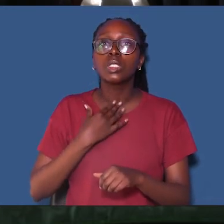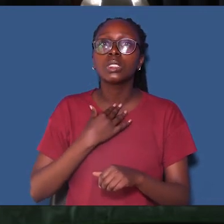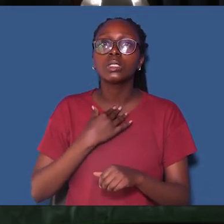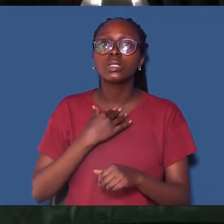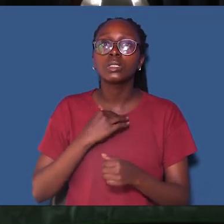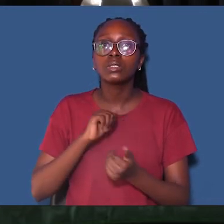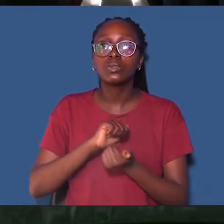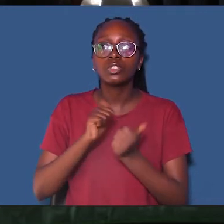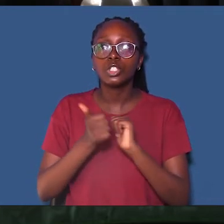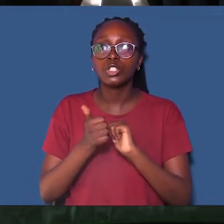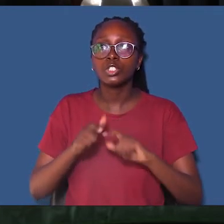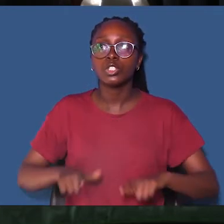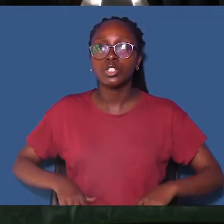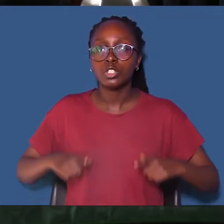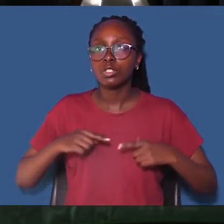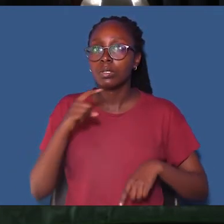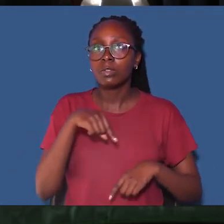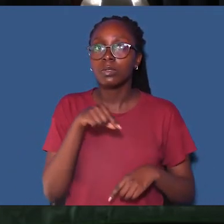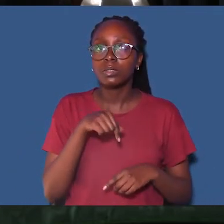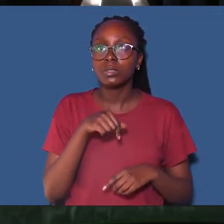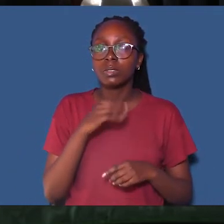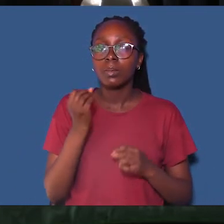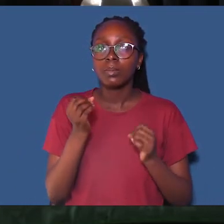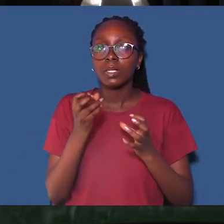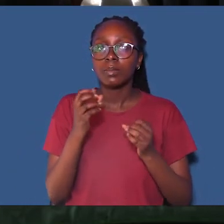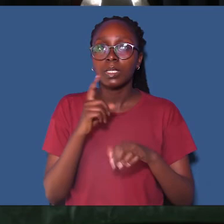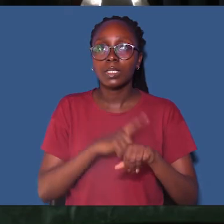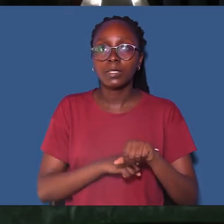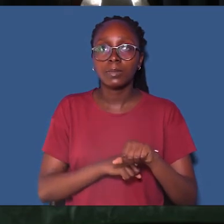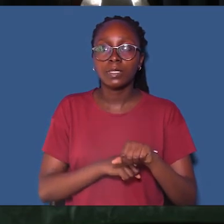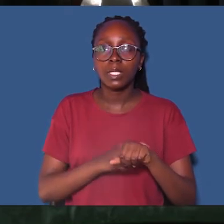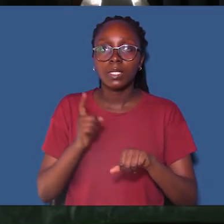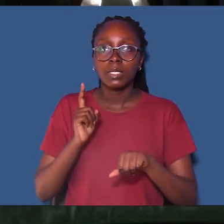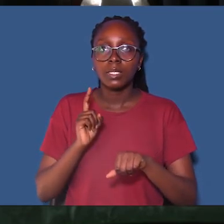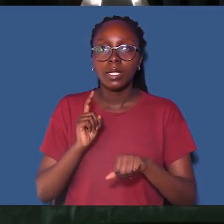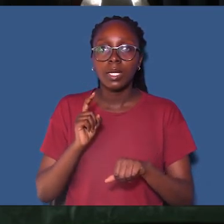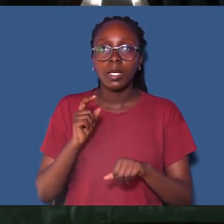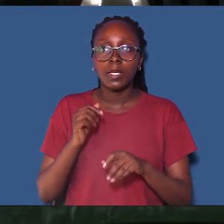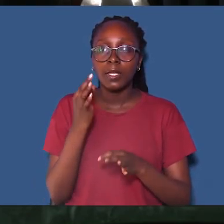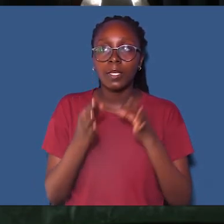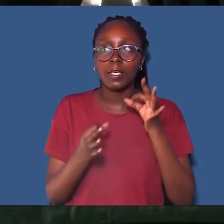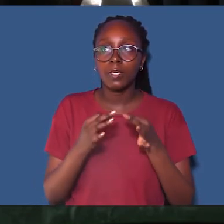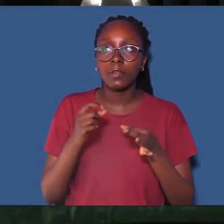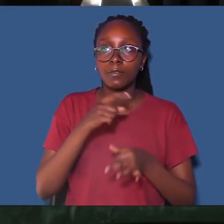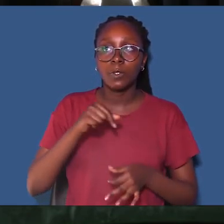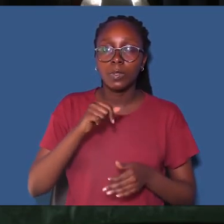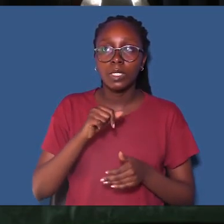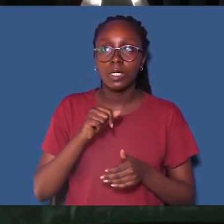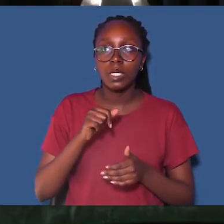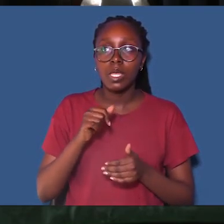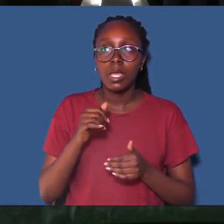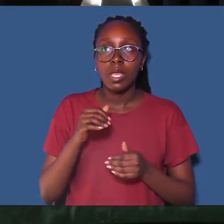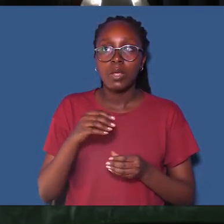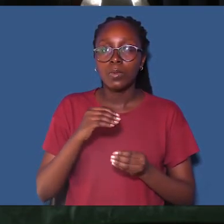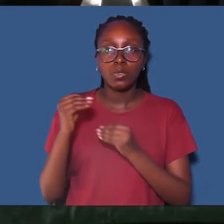our times. Many times, even the way we approach God is so that we can get something from him.